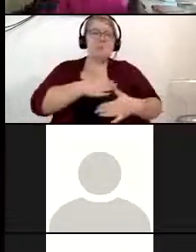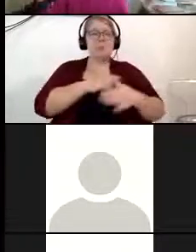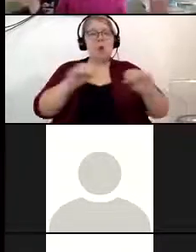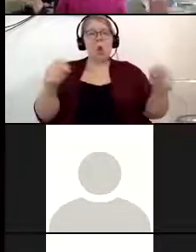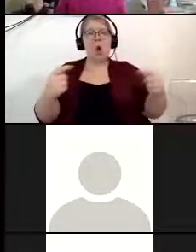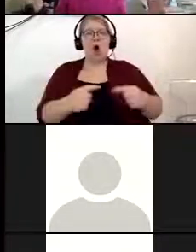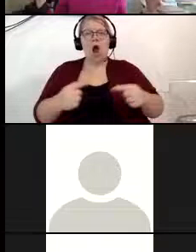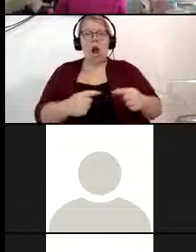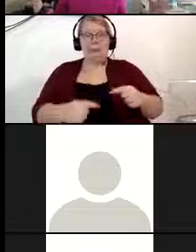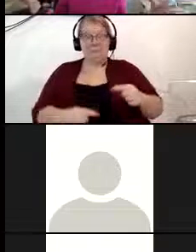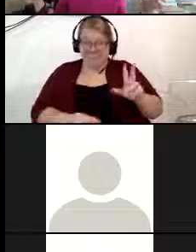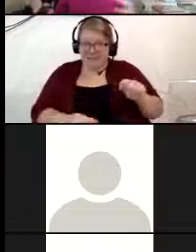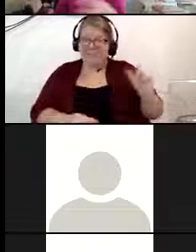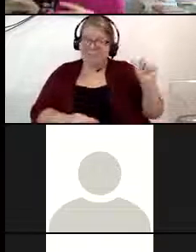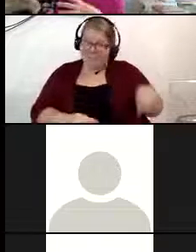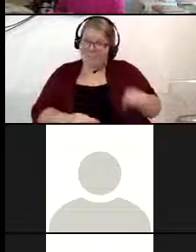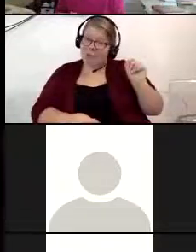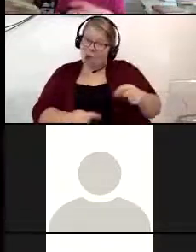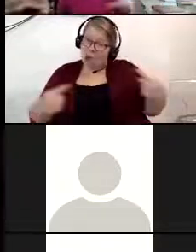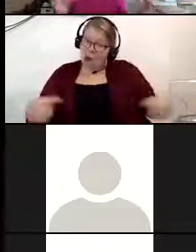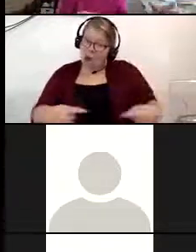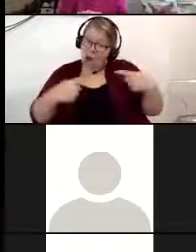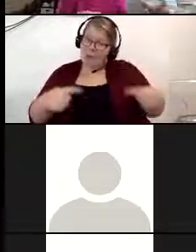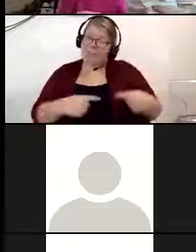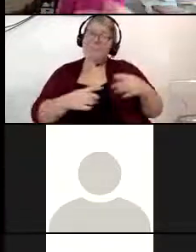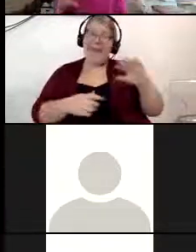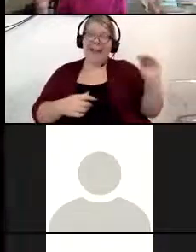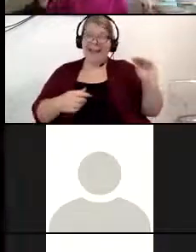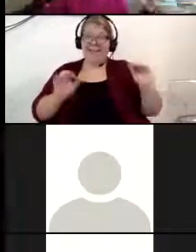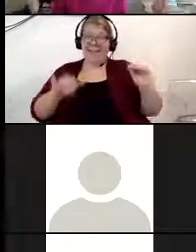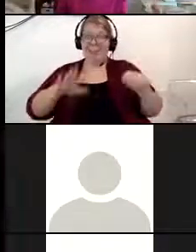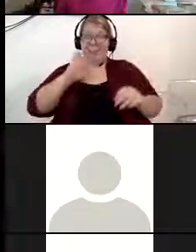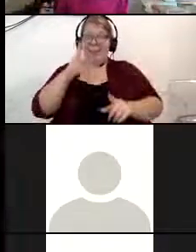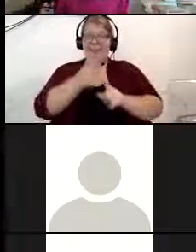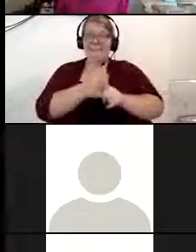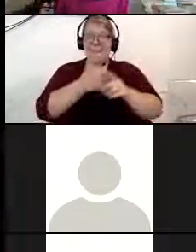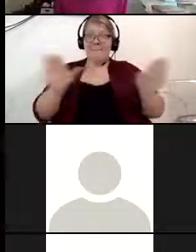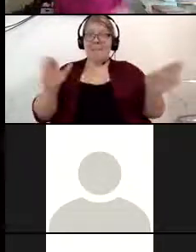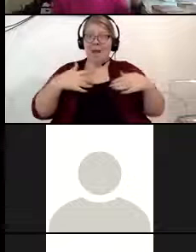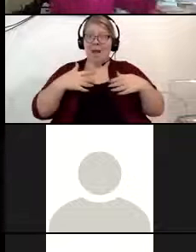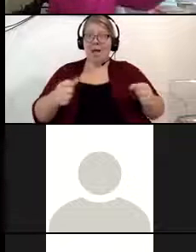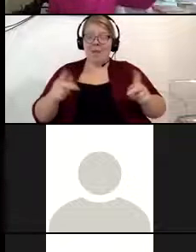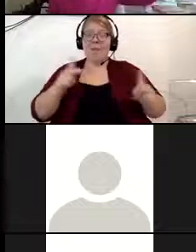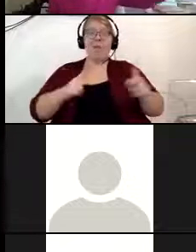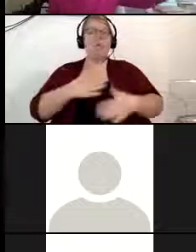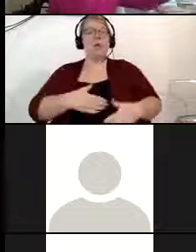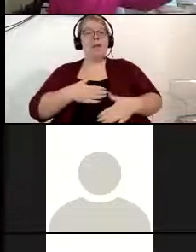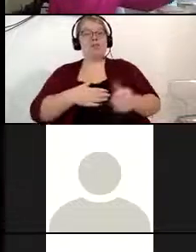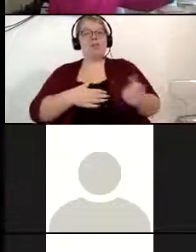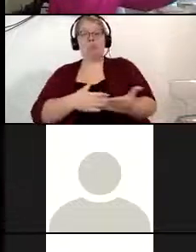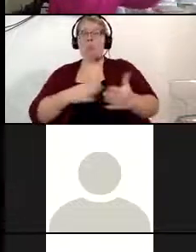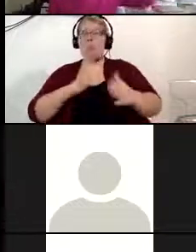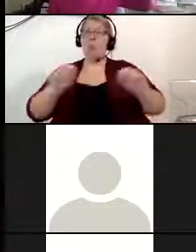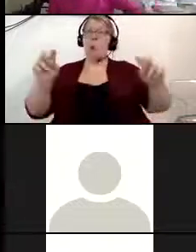But that's an impact on public health, that people who are gambling recreationally, defined as not having